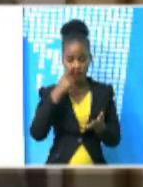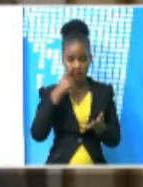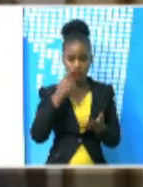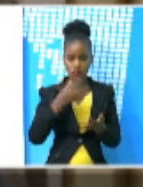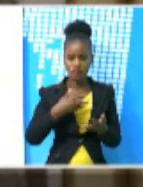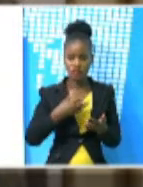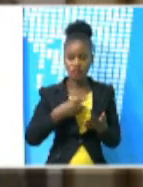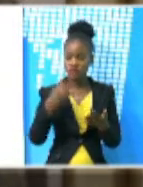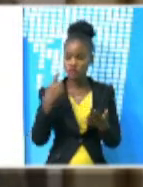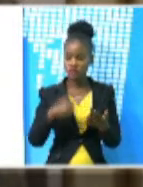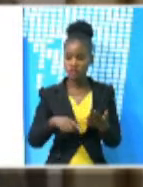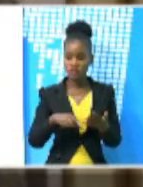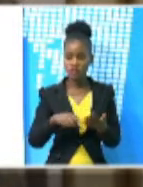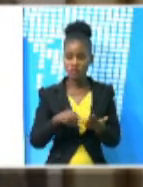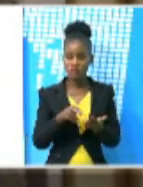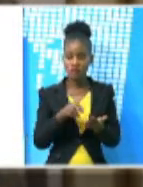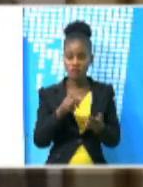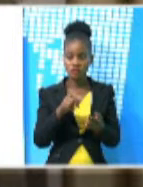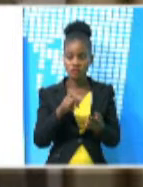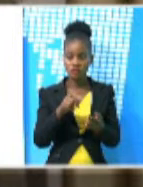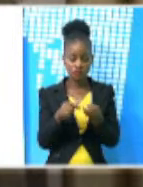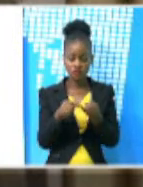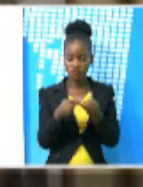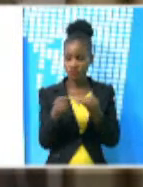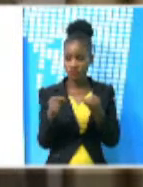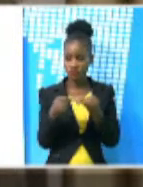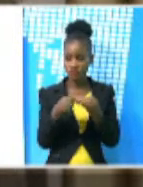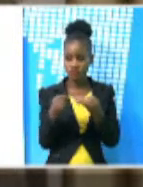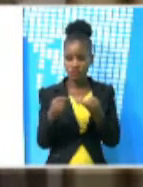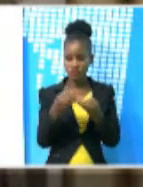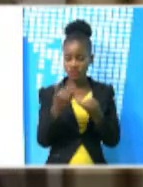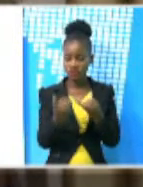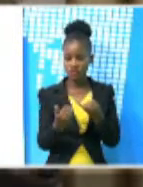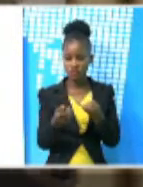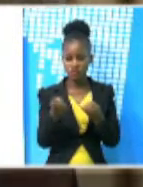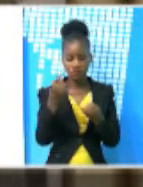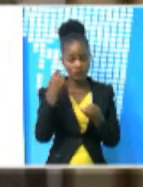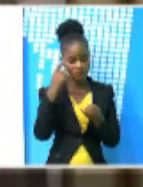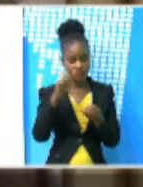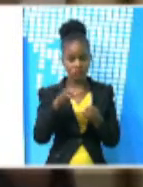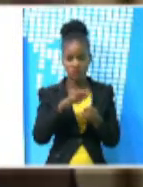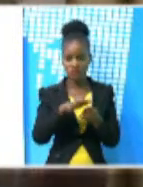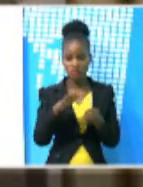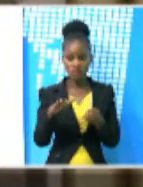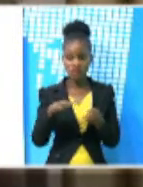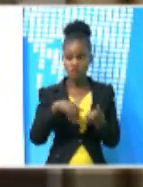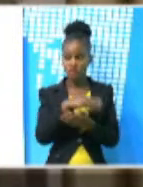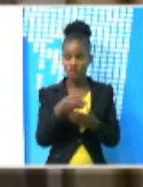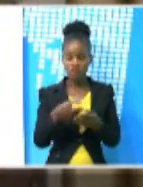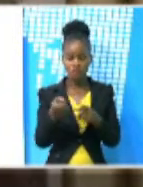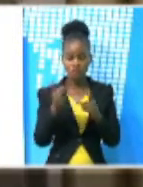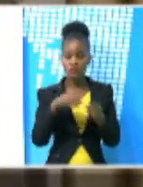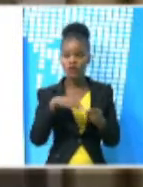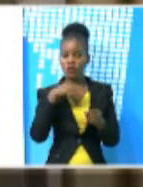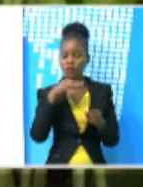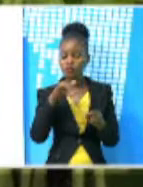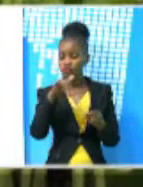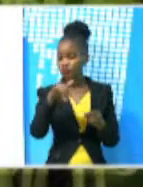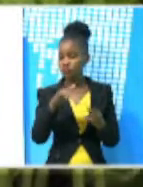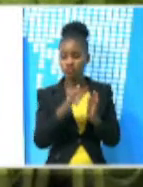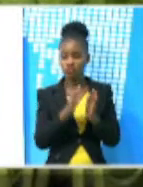have what we call mukene. And our farmers have also been looking for markets in order to be sustained in